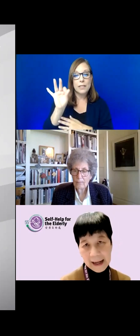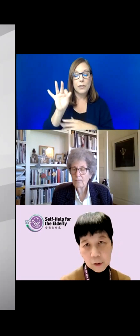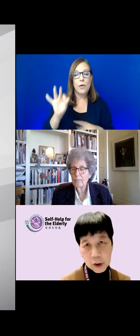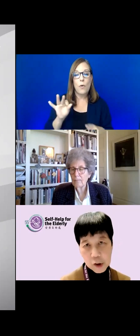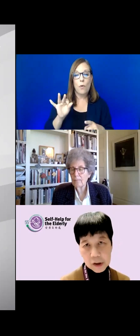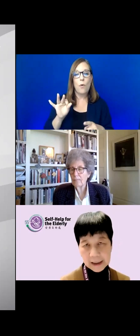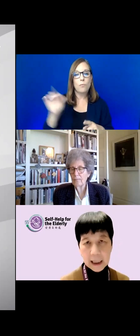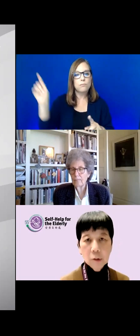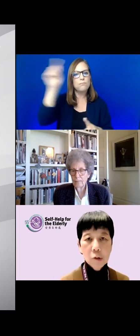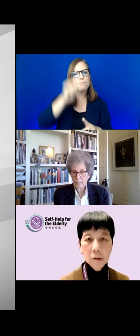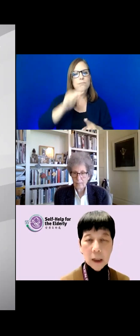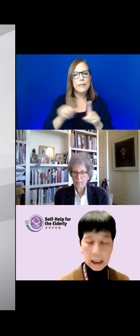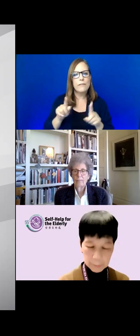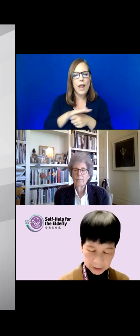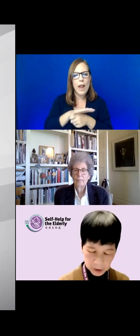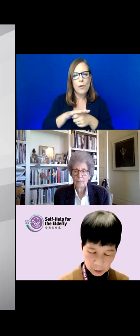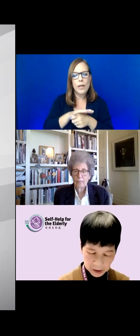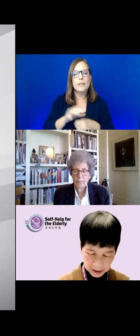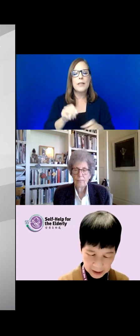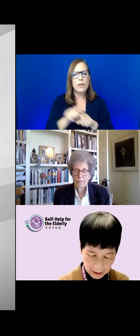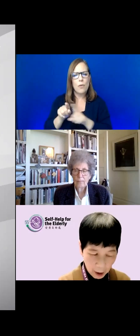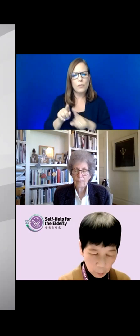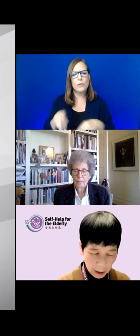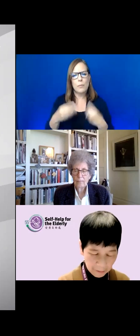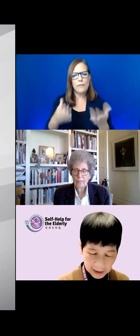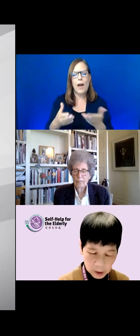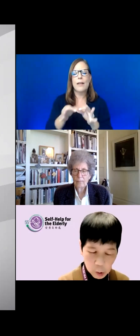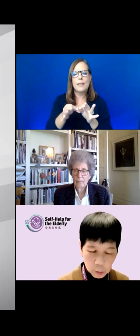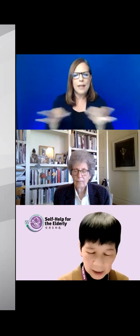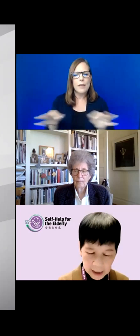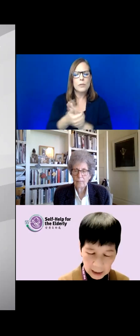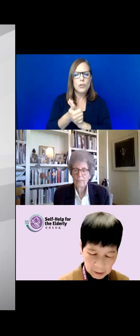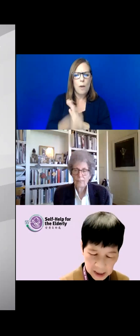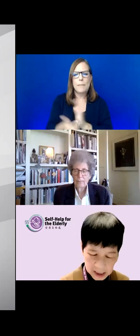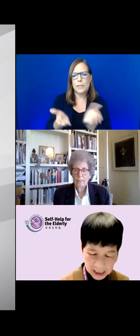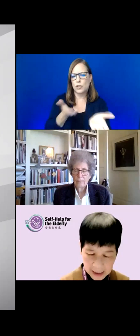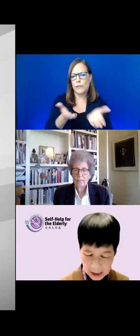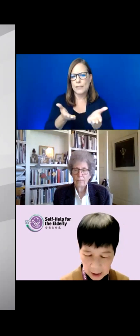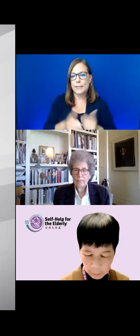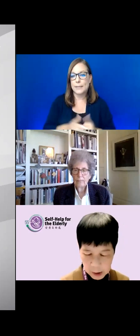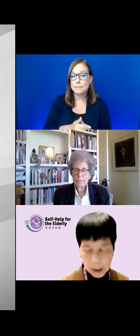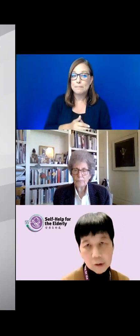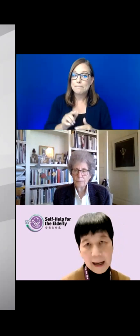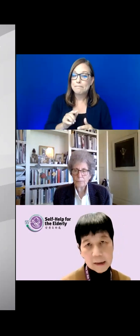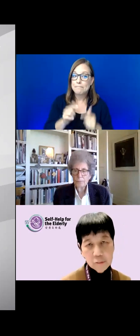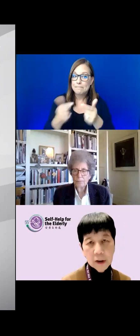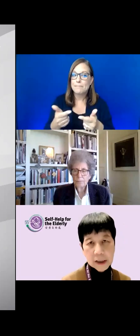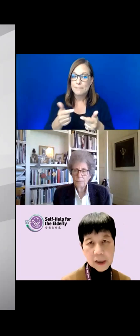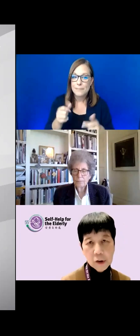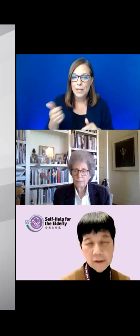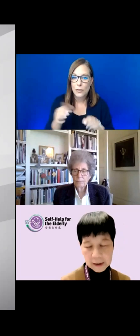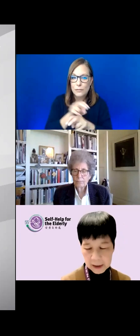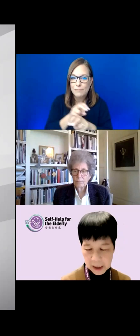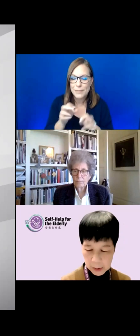also language and cultural competent services. We have added 2 ADRC sites with specialized